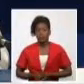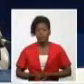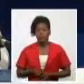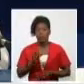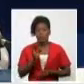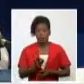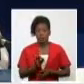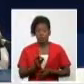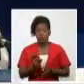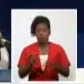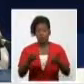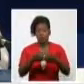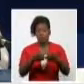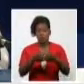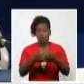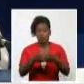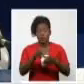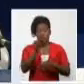yesterday.